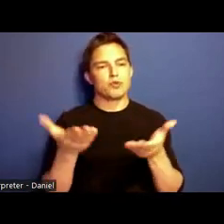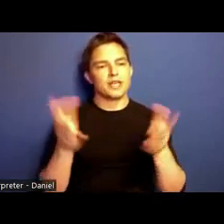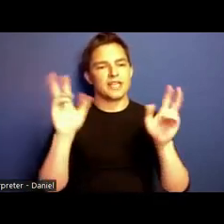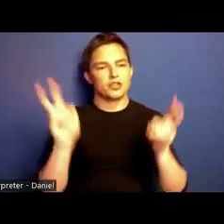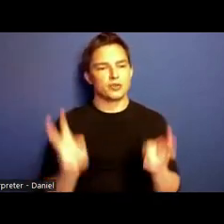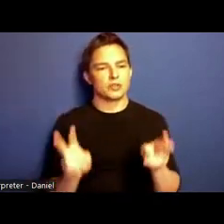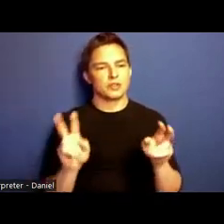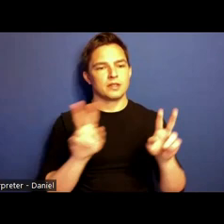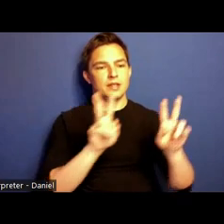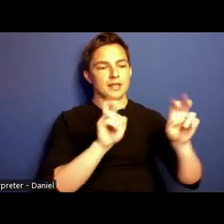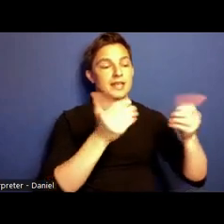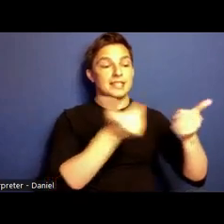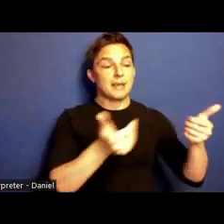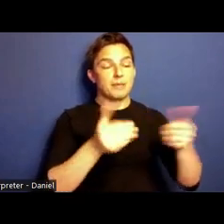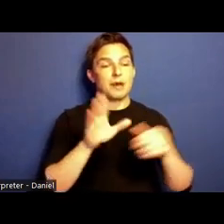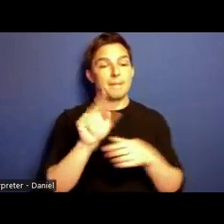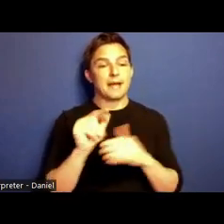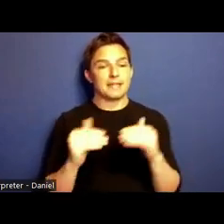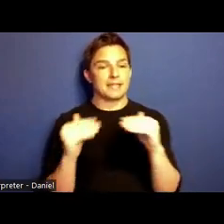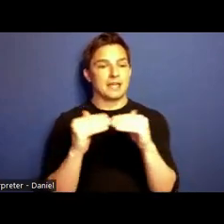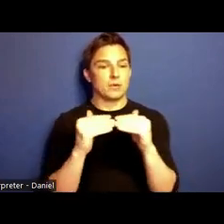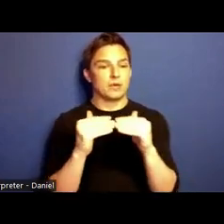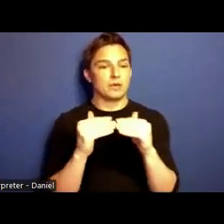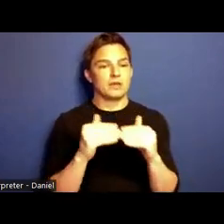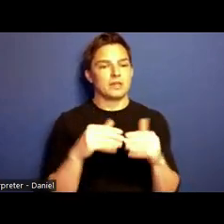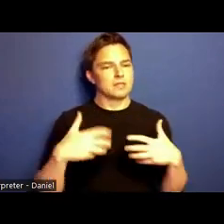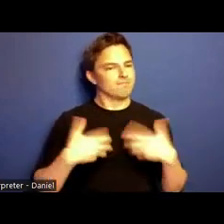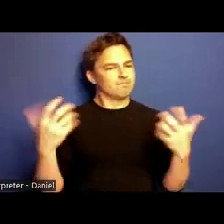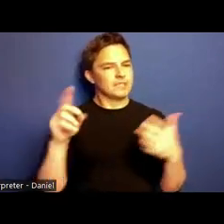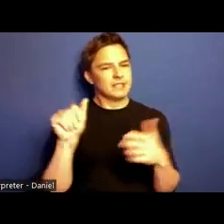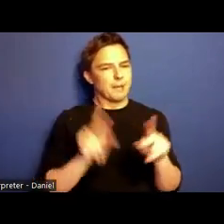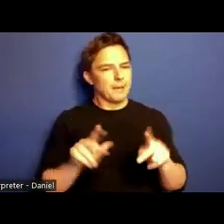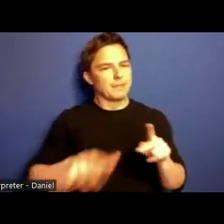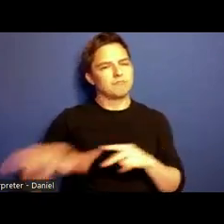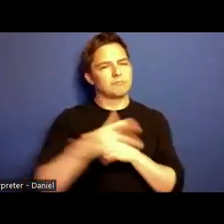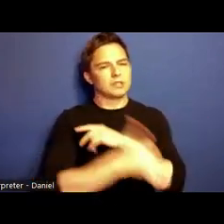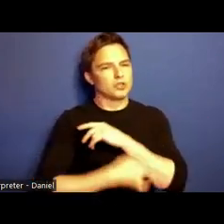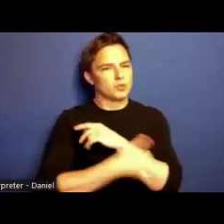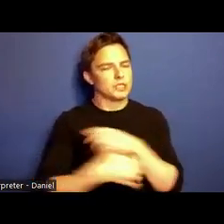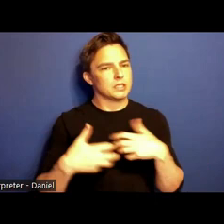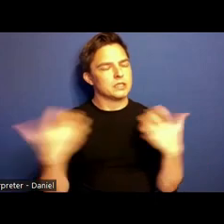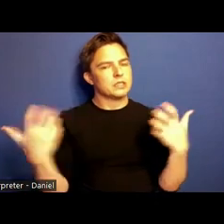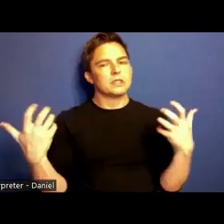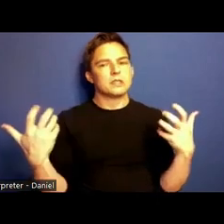of separate but equal, the outrage of disabled individuals across this country